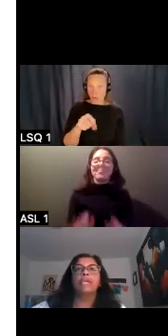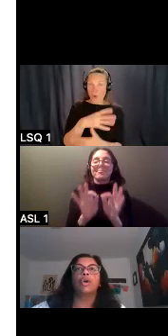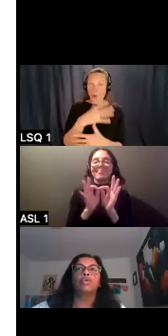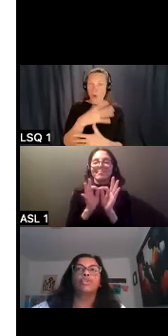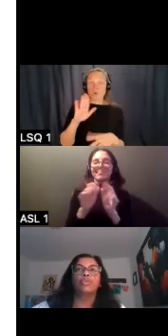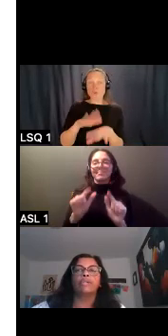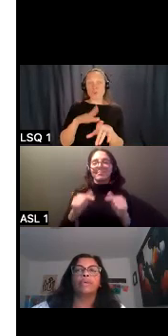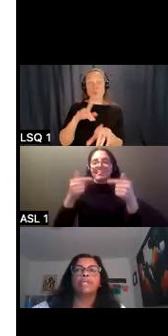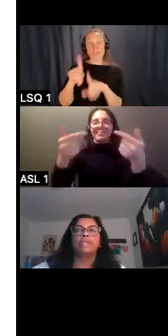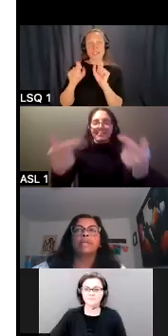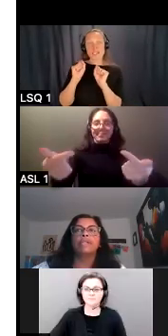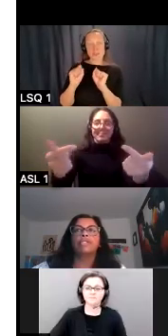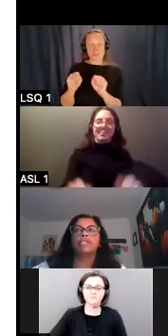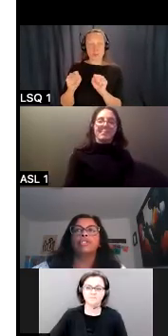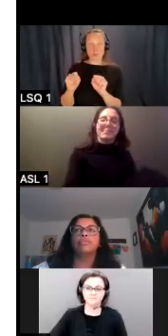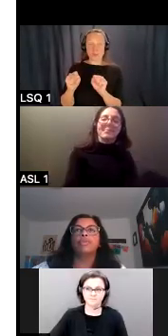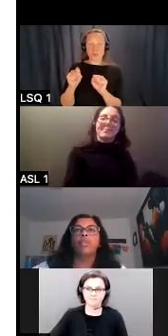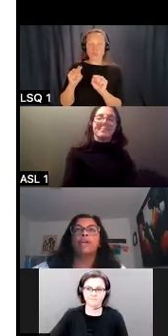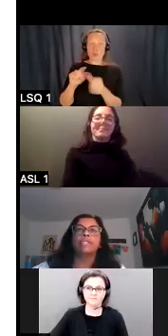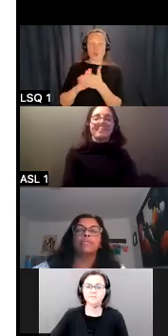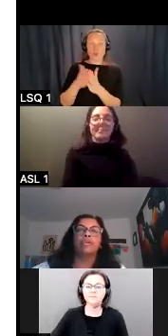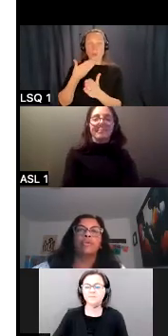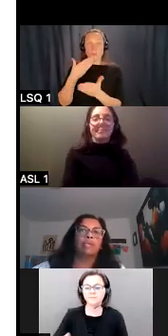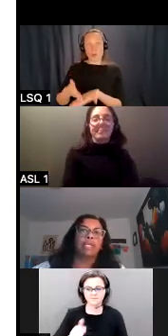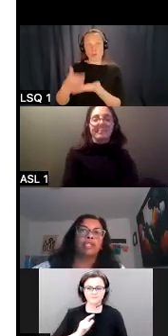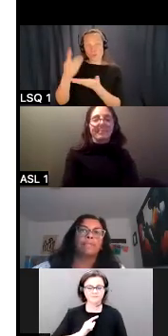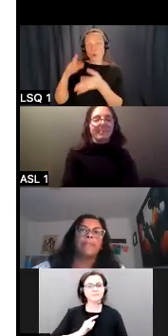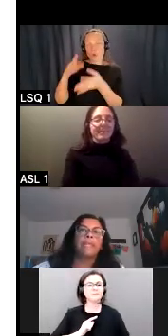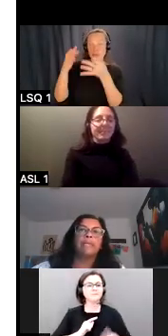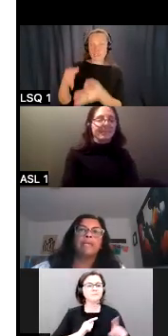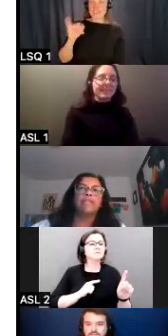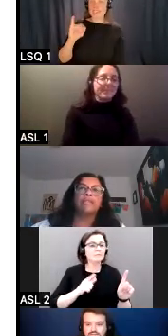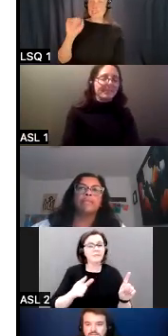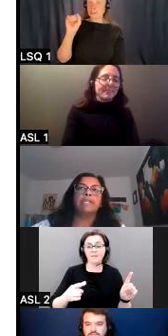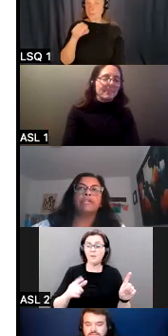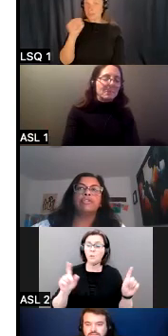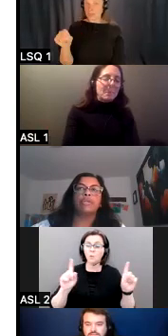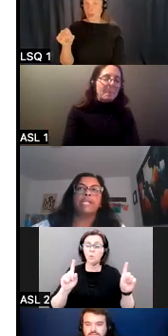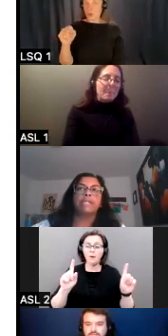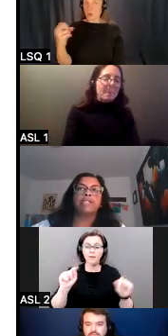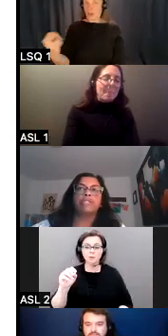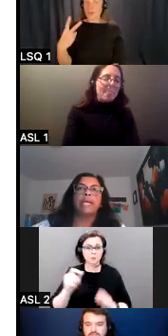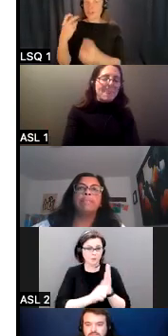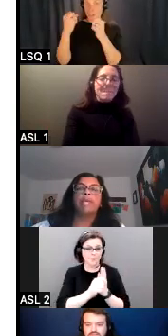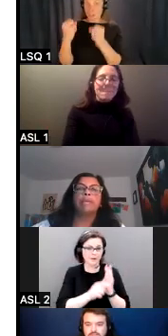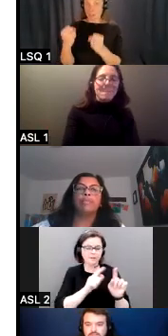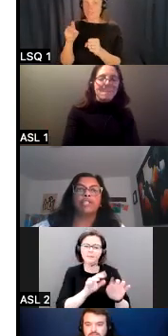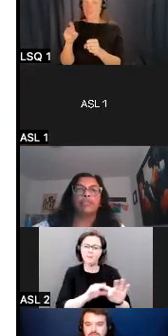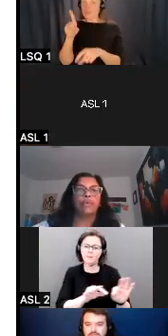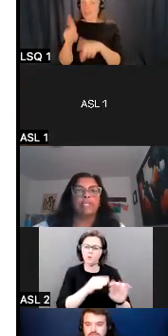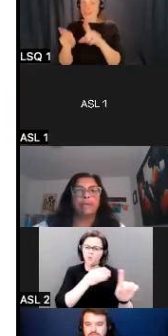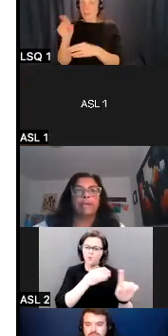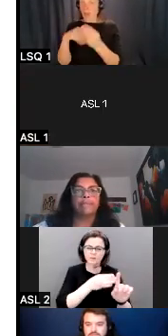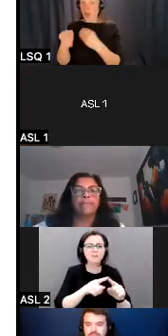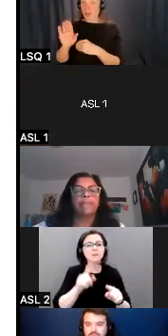be a go-to resource to determine where to submit your application. This will depend on your organization type and